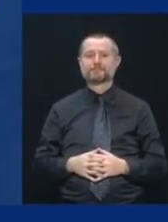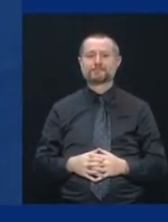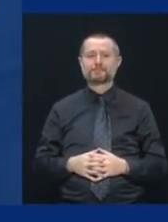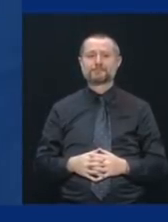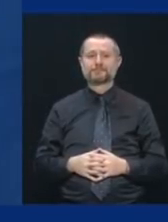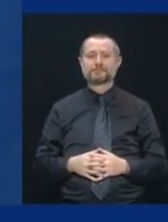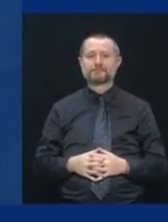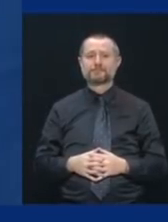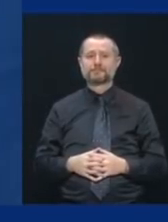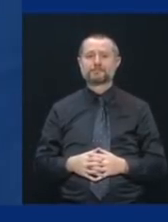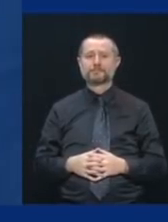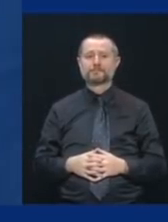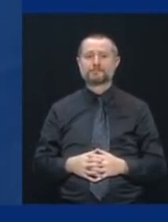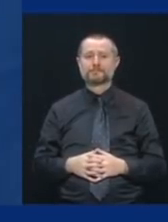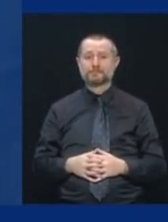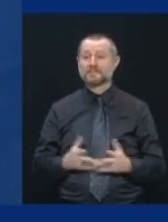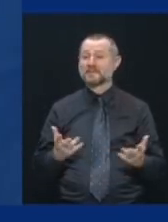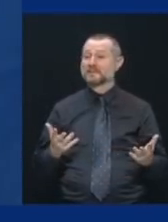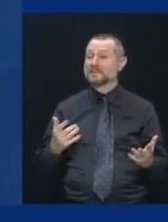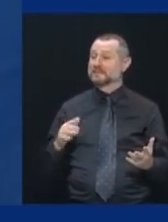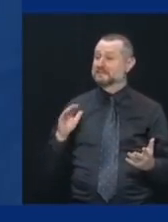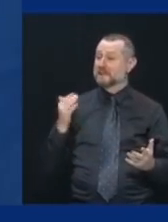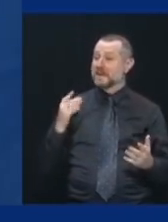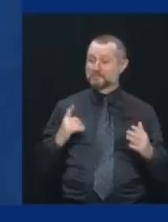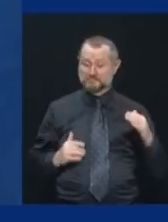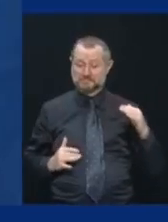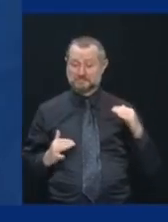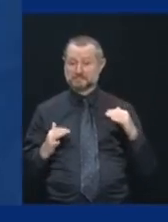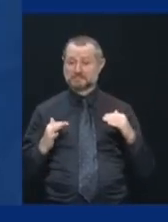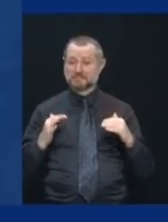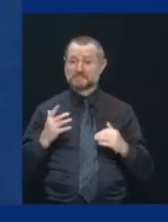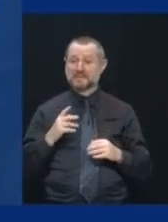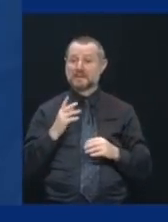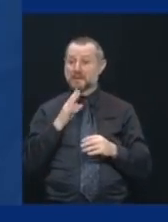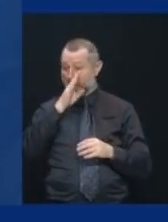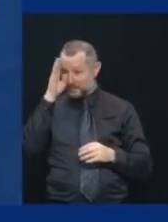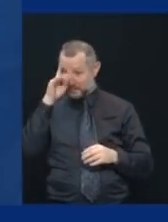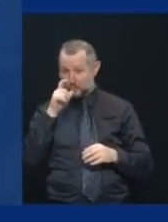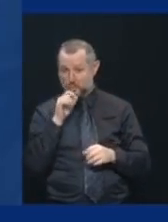Since we are at that maximum peak number,